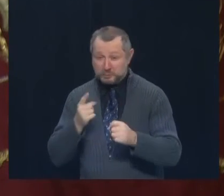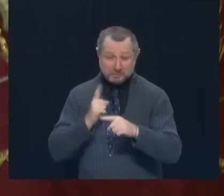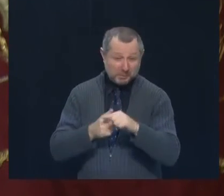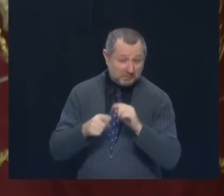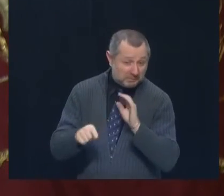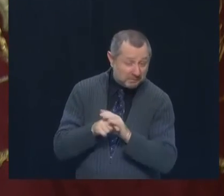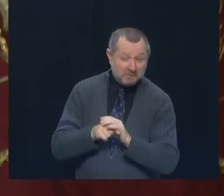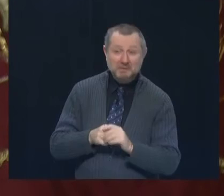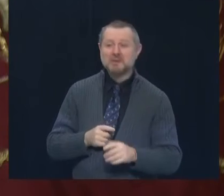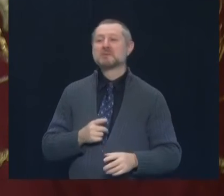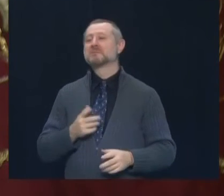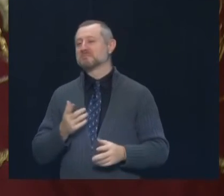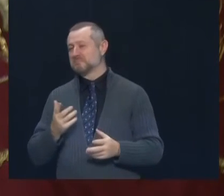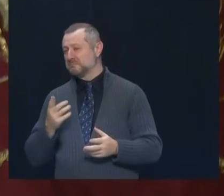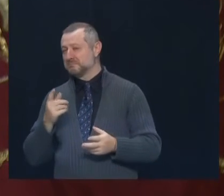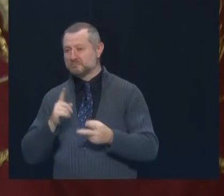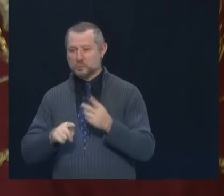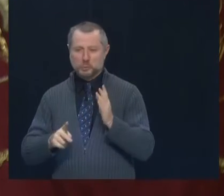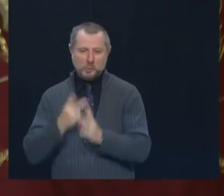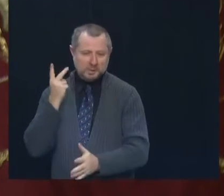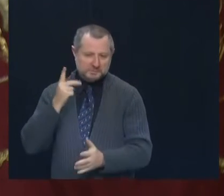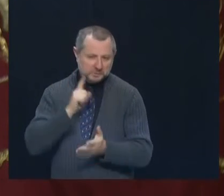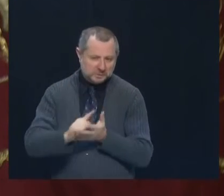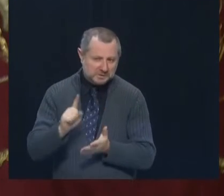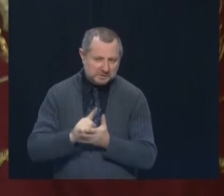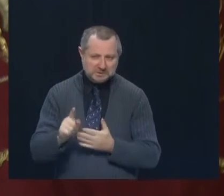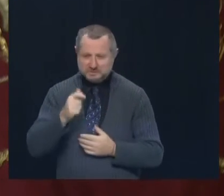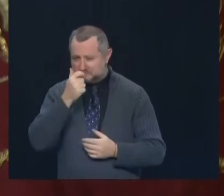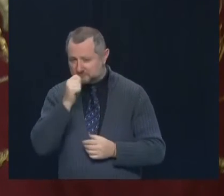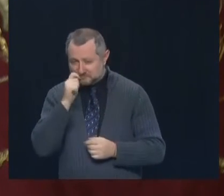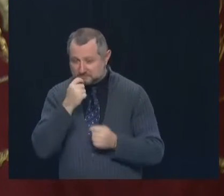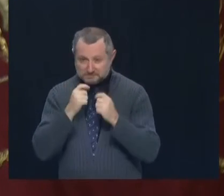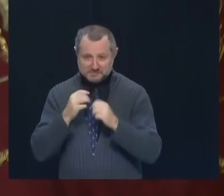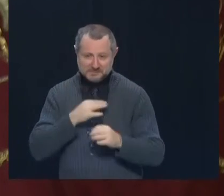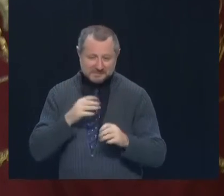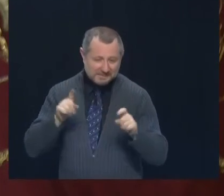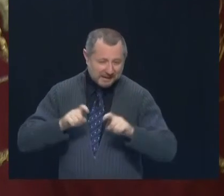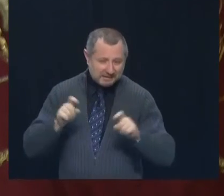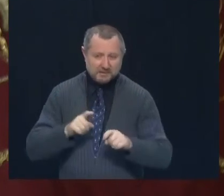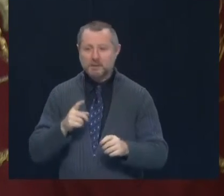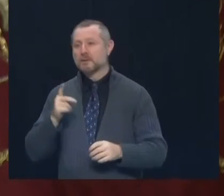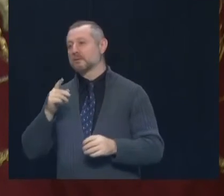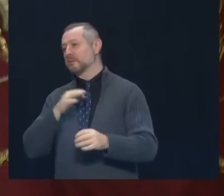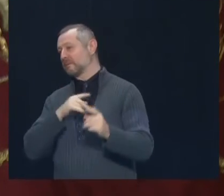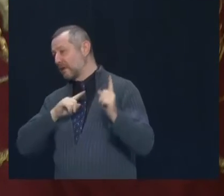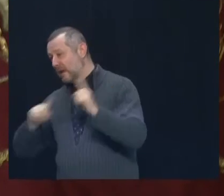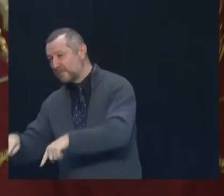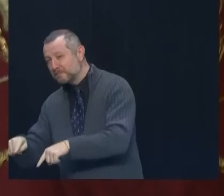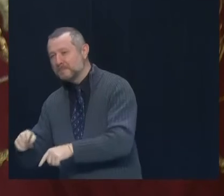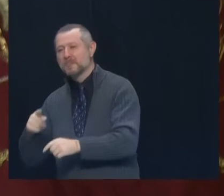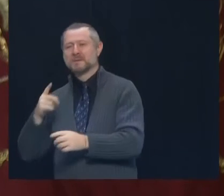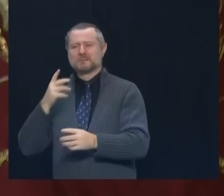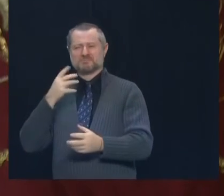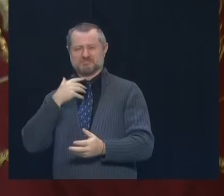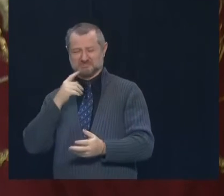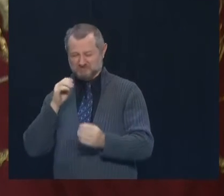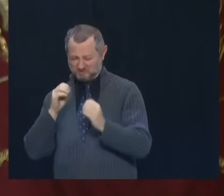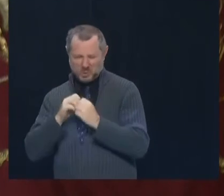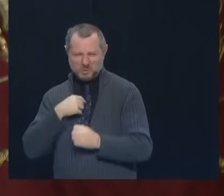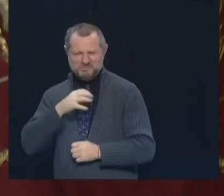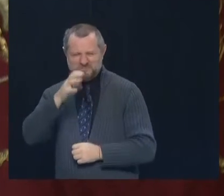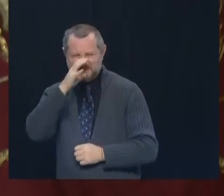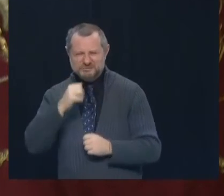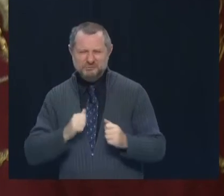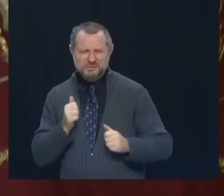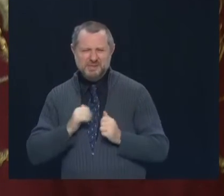staff. We're now also requiring a test of any visitor that comes in. So we are being most aggressive, I think, than any other state in the country.